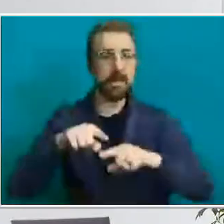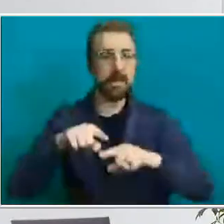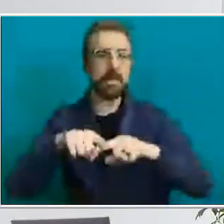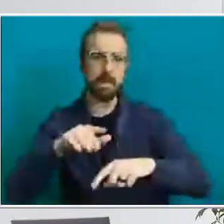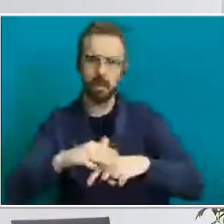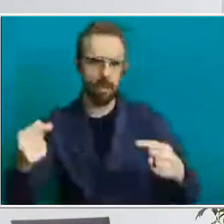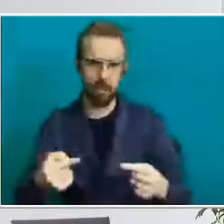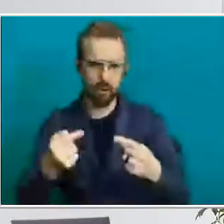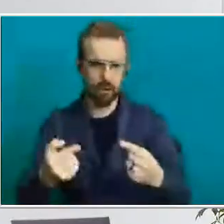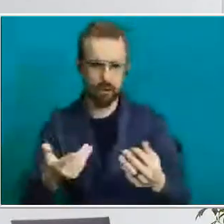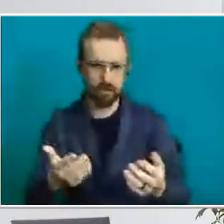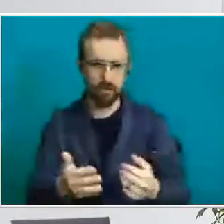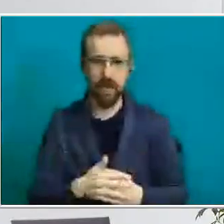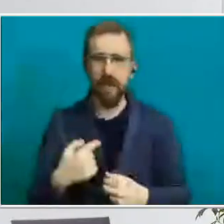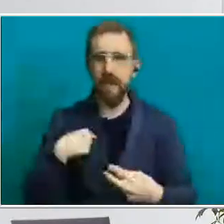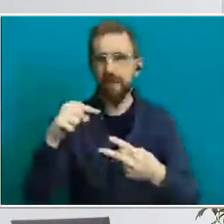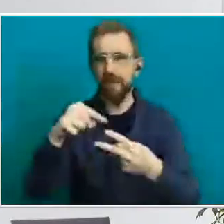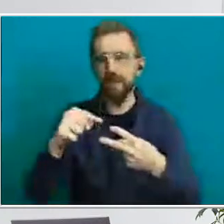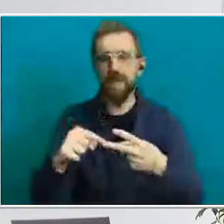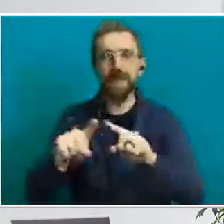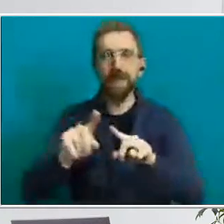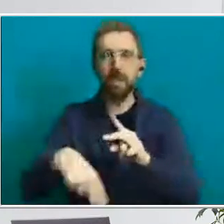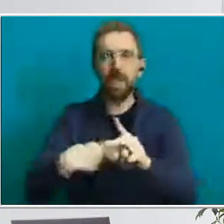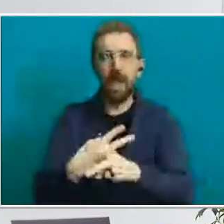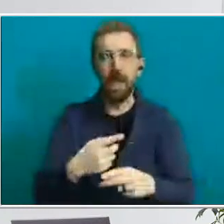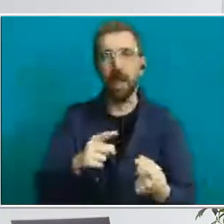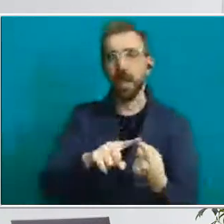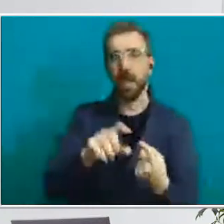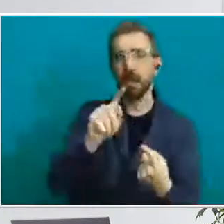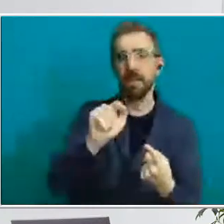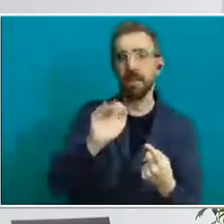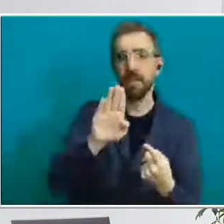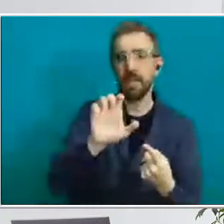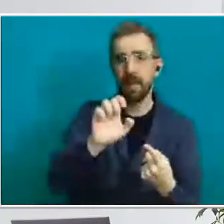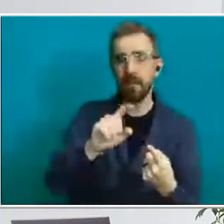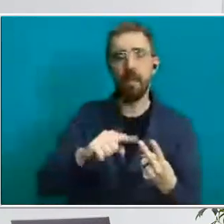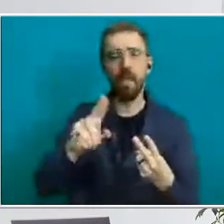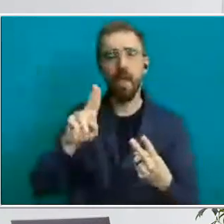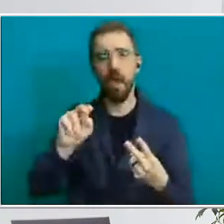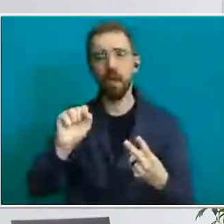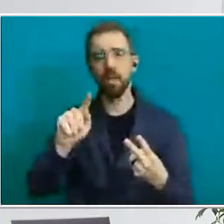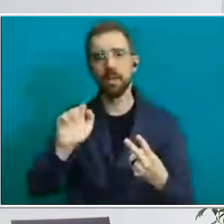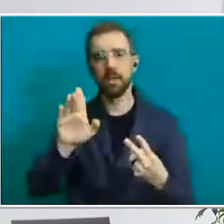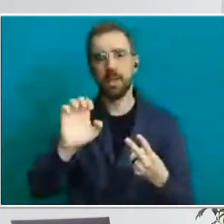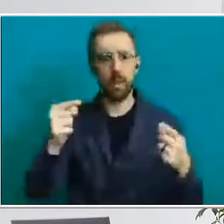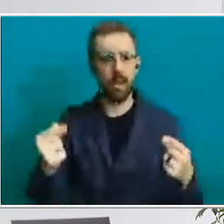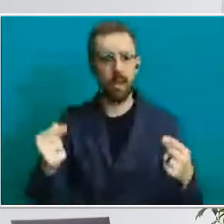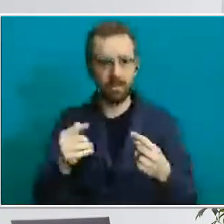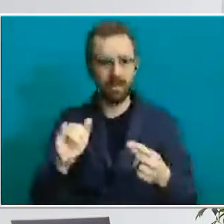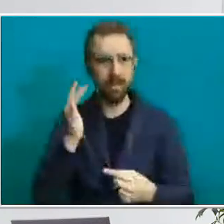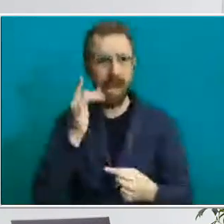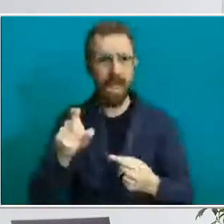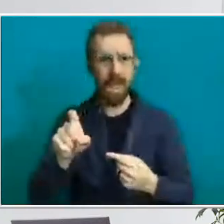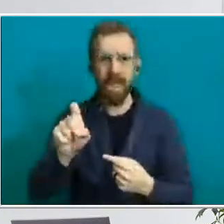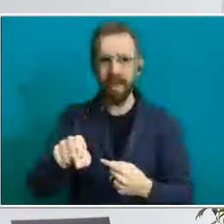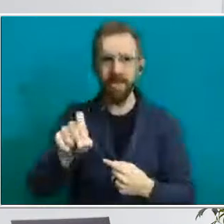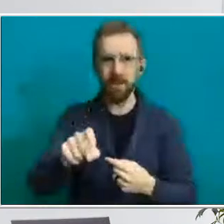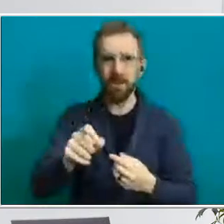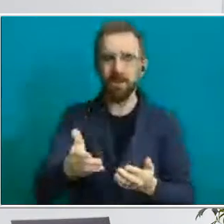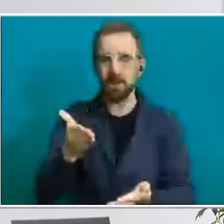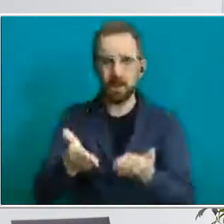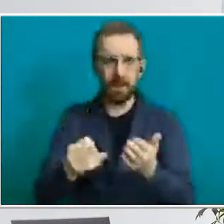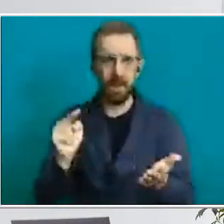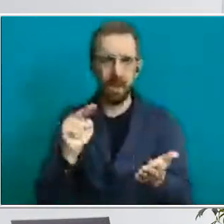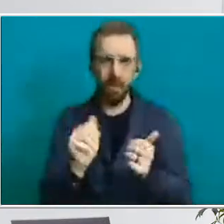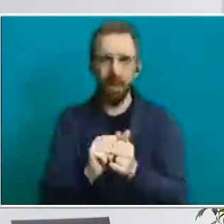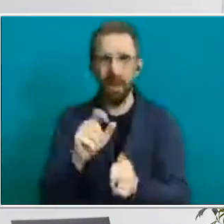So there's 2 different types. One's a stable injury and one's an unstable injury. And that's why you have to probably look at it with